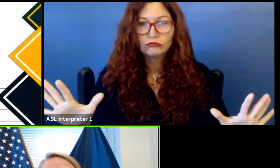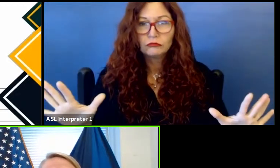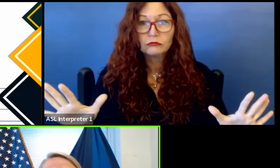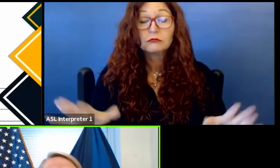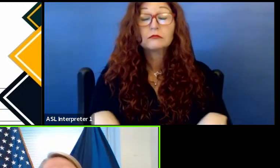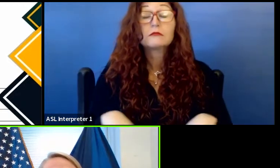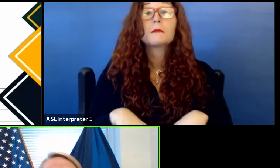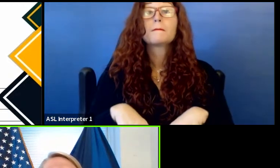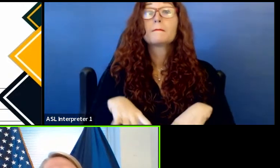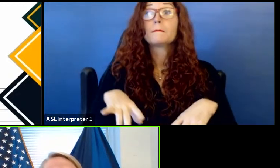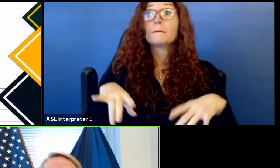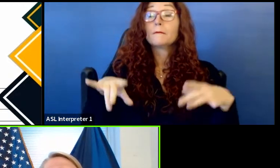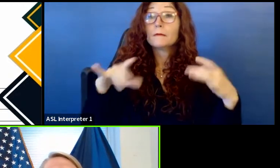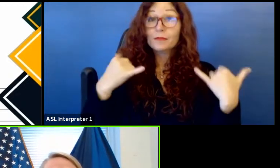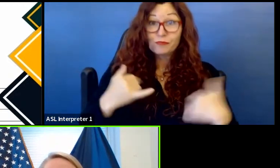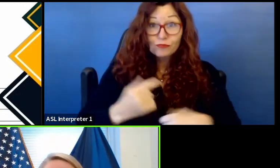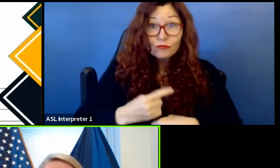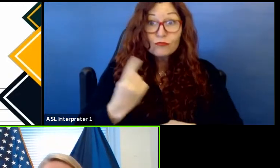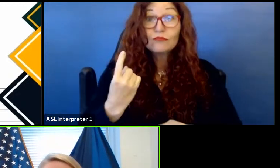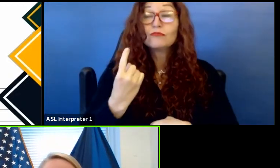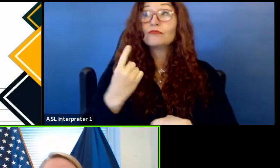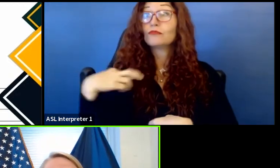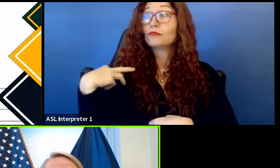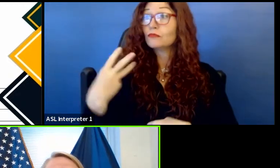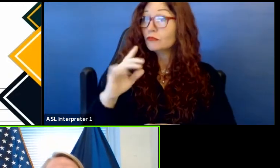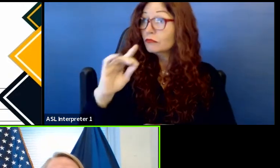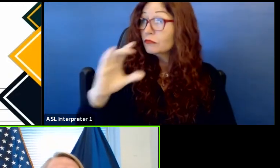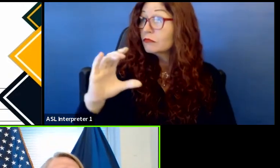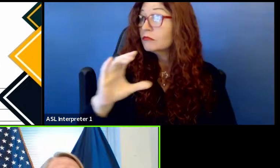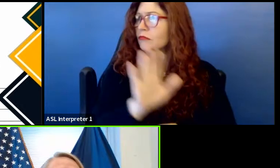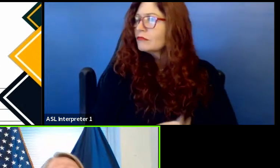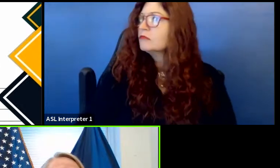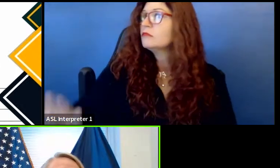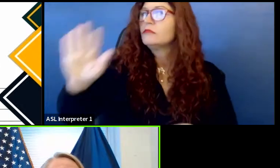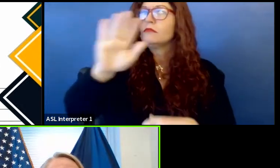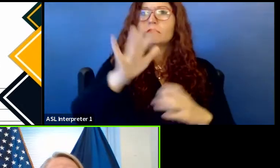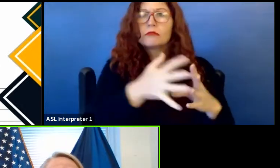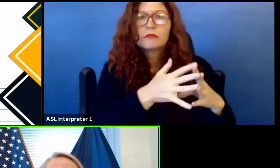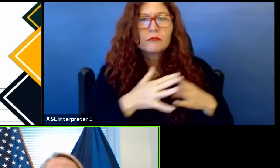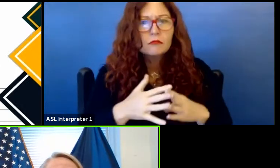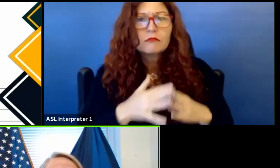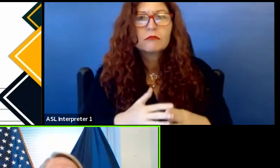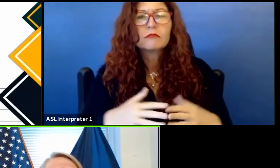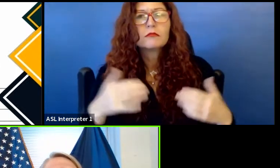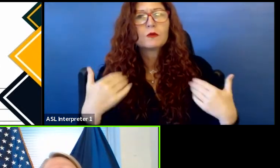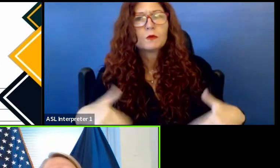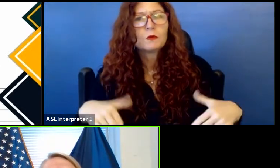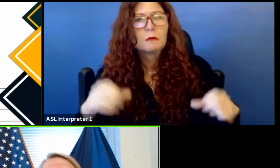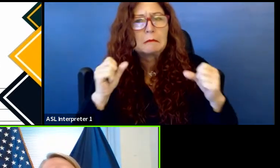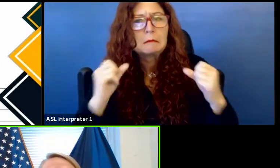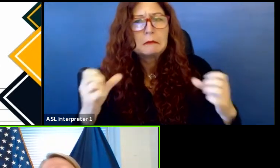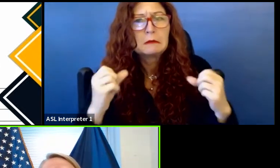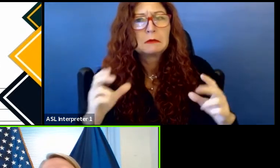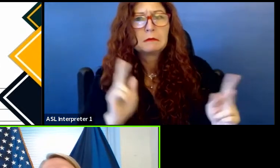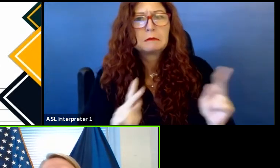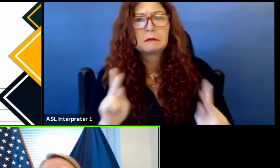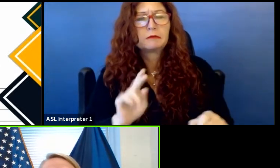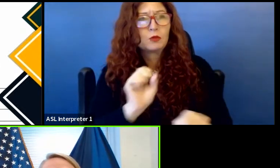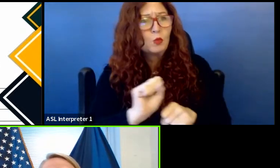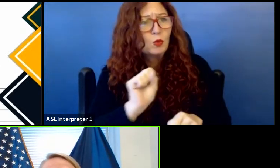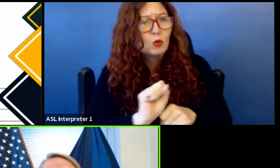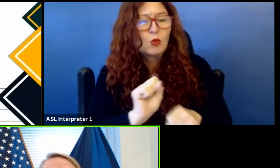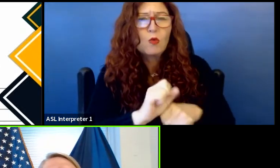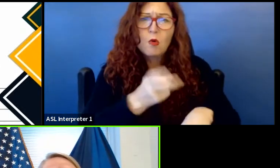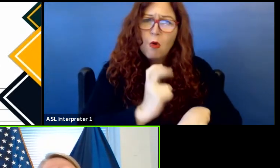and across the country we are surrounded by the work of the many talented and hardworking men and women of the construction